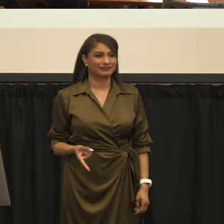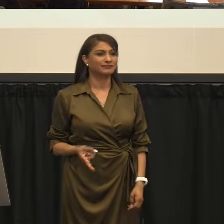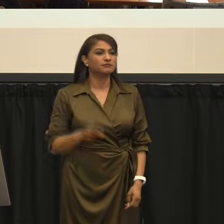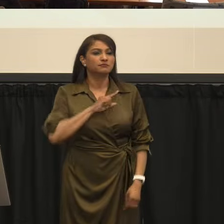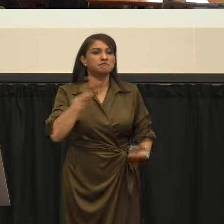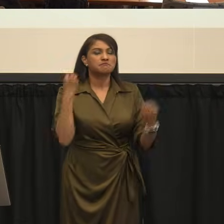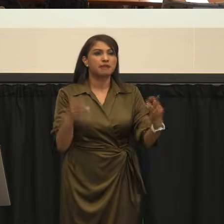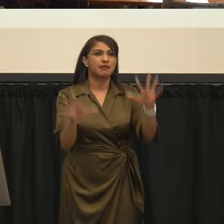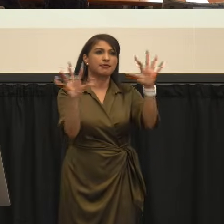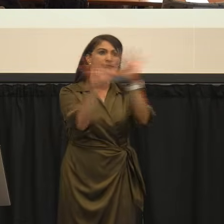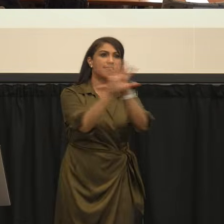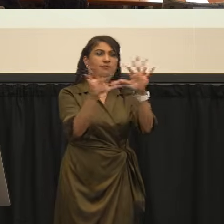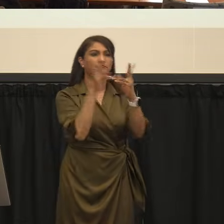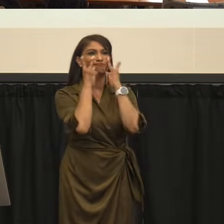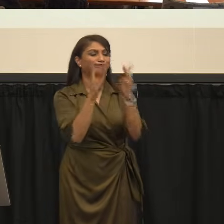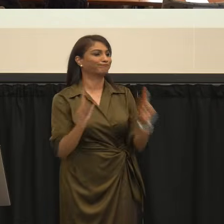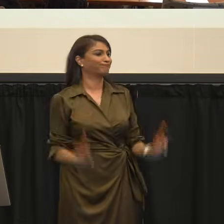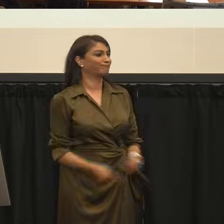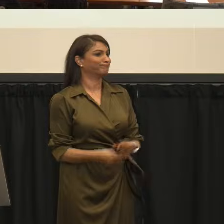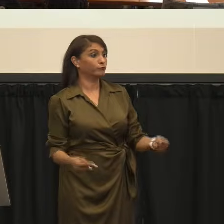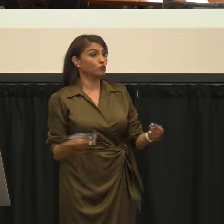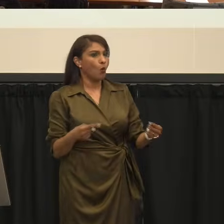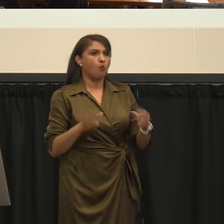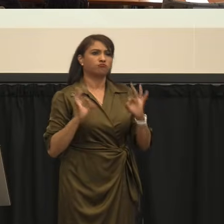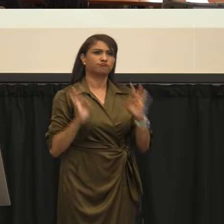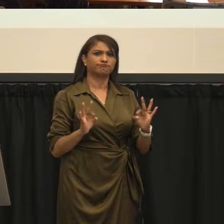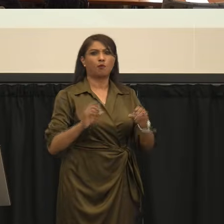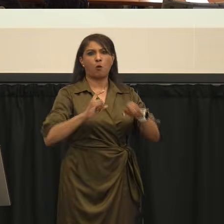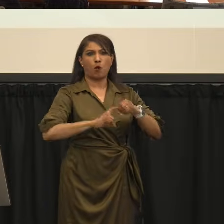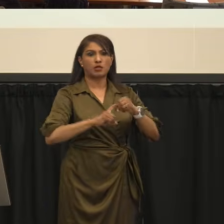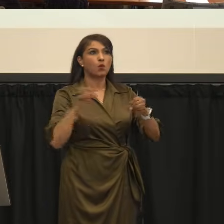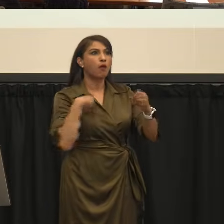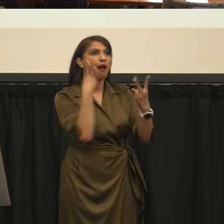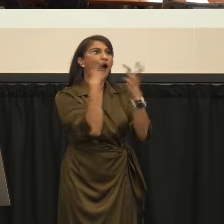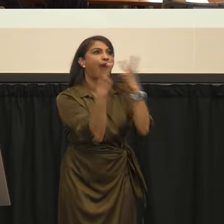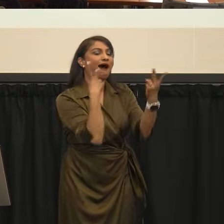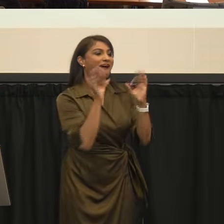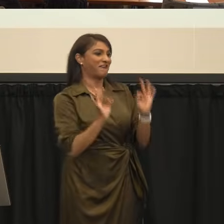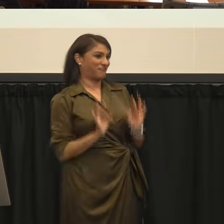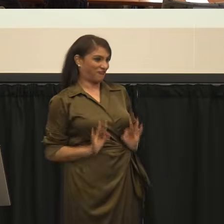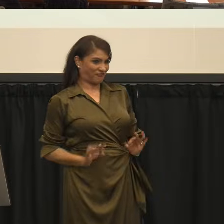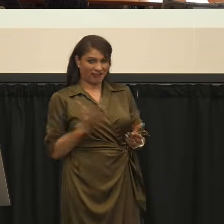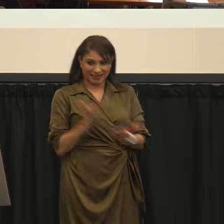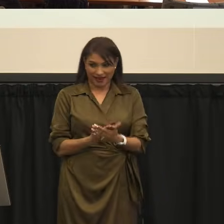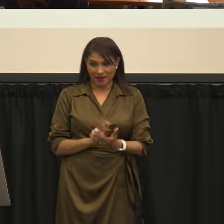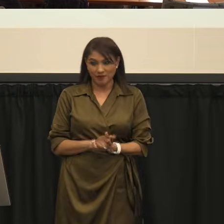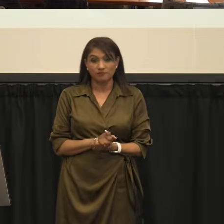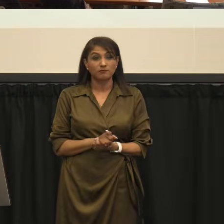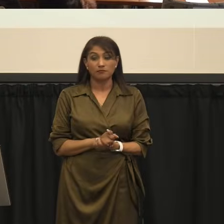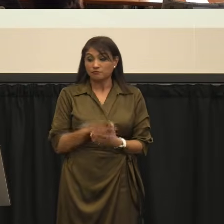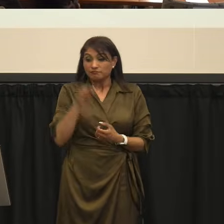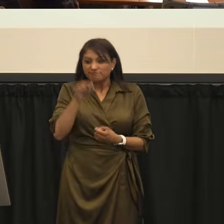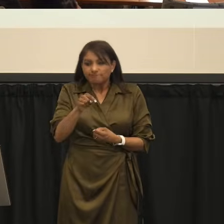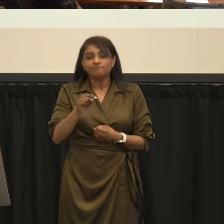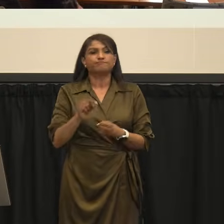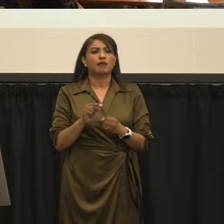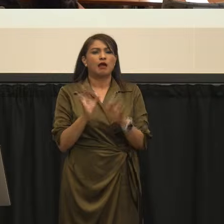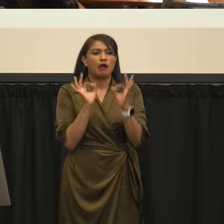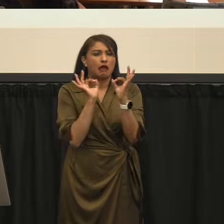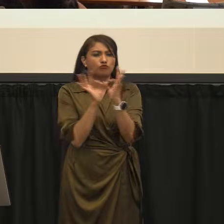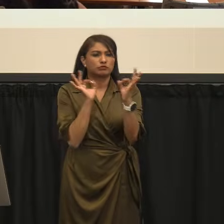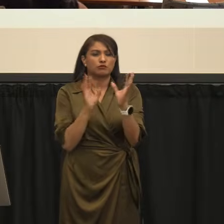This is very important. It is a must, because we don't want videos or content shared that is pixelated or not clear or not